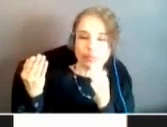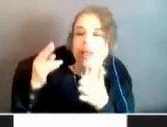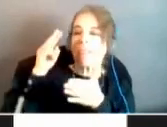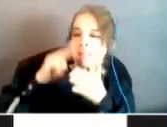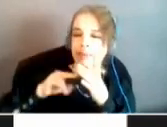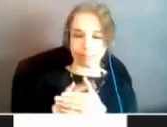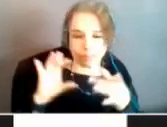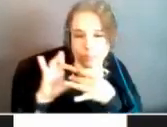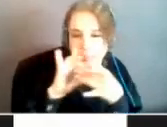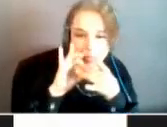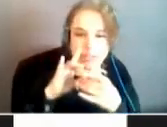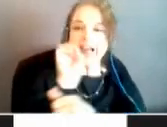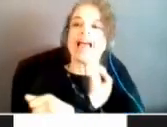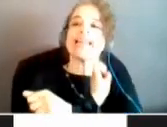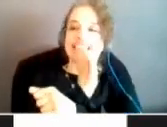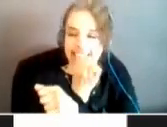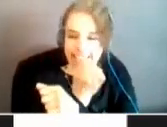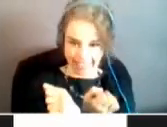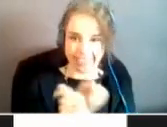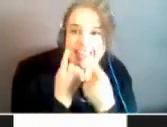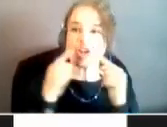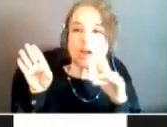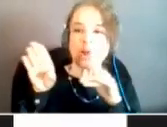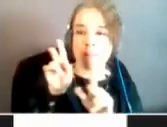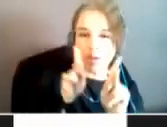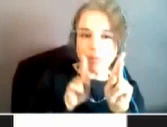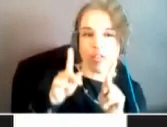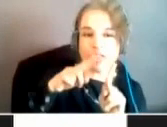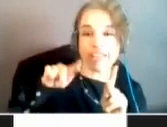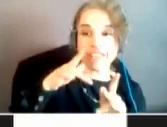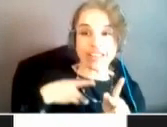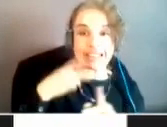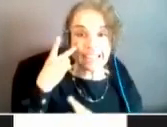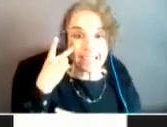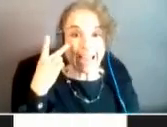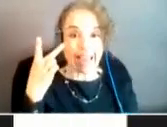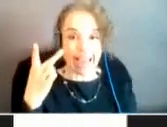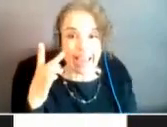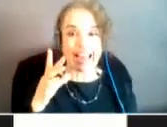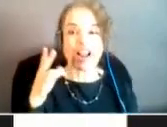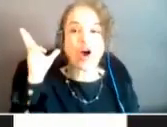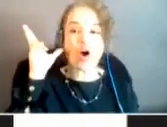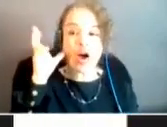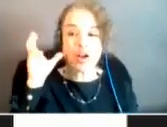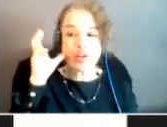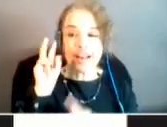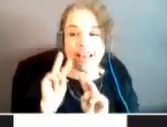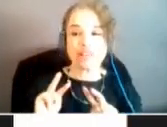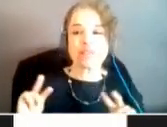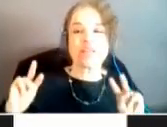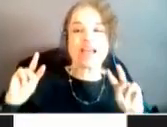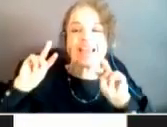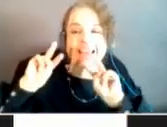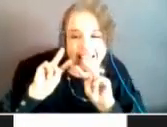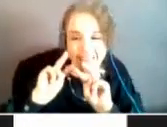this. Connection is the energy that exists between people when they feel seen, heard, and valued, when